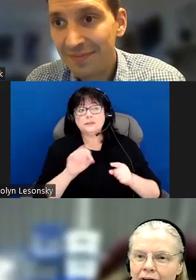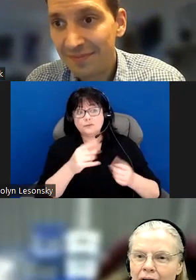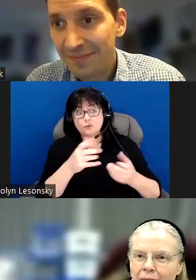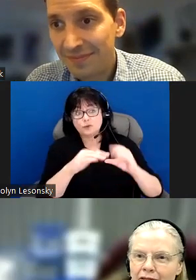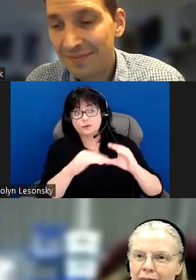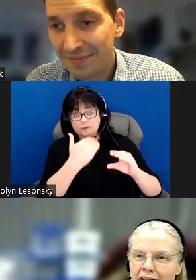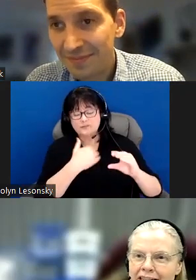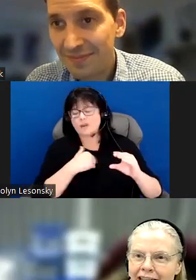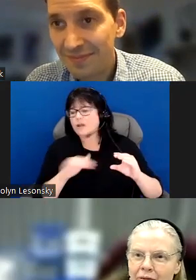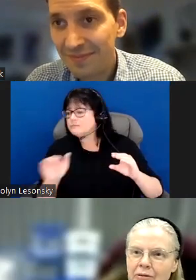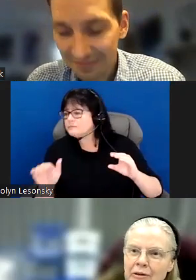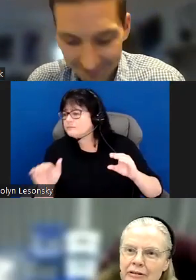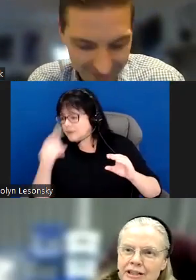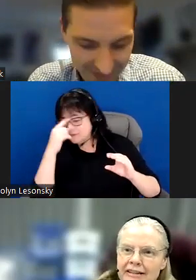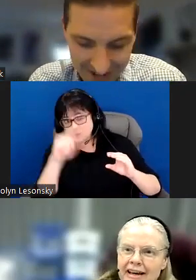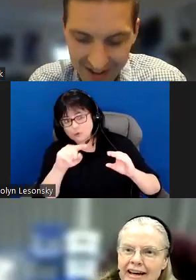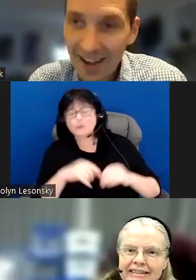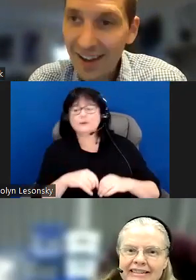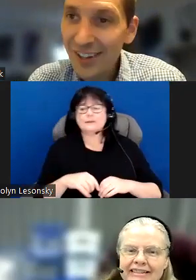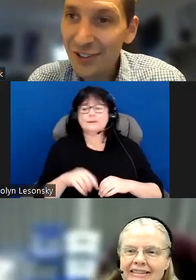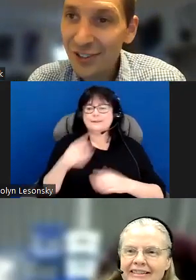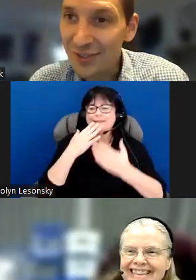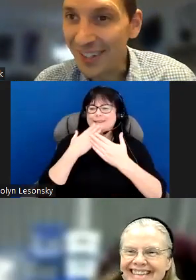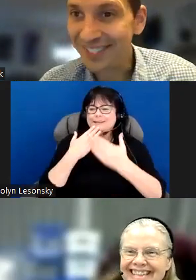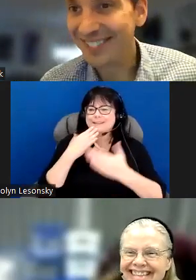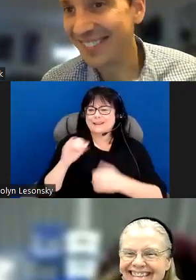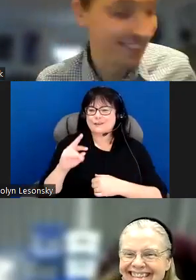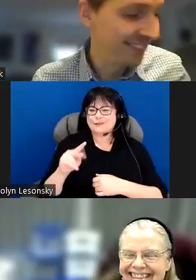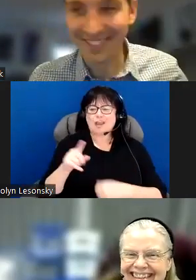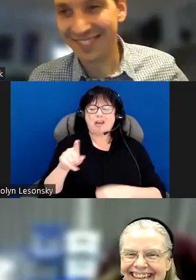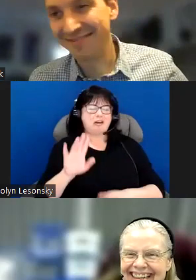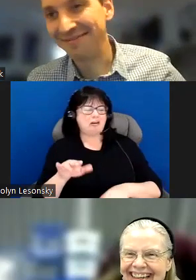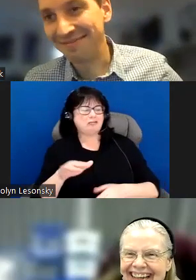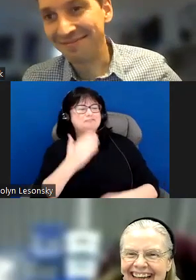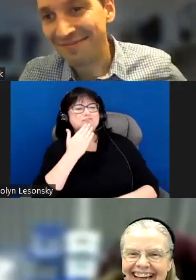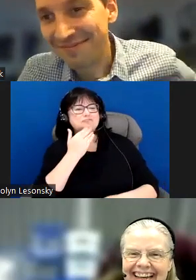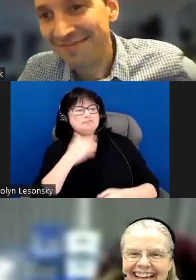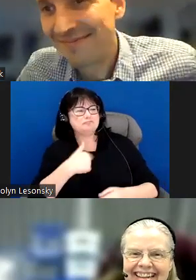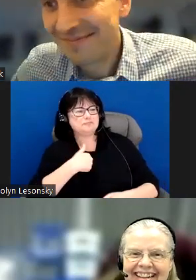Thank you for going above and beyond, Jack. We really appreciate that. You guys are good to me.